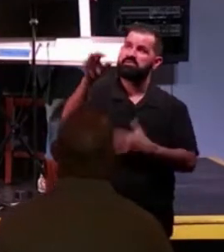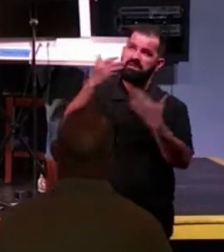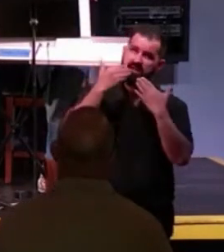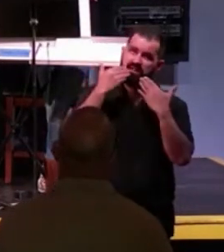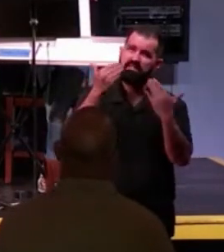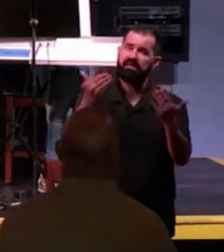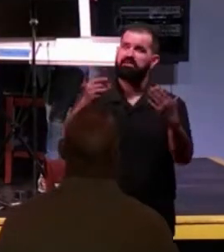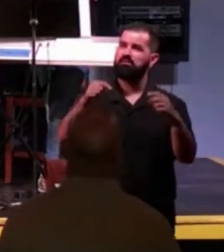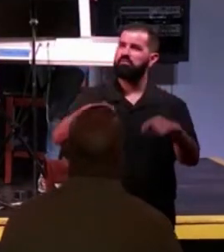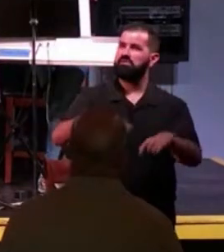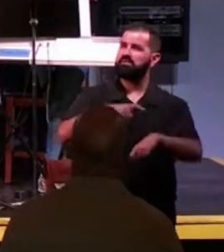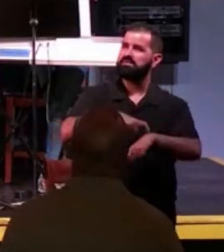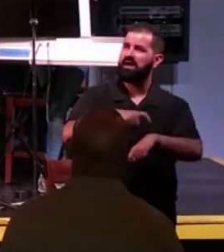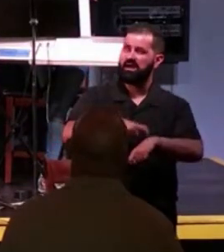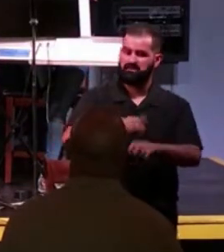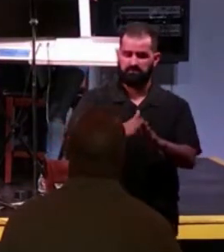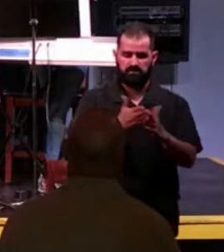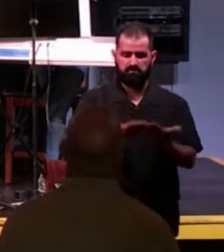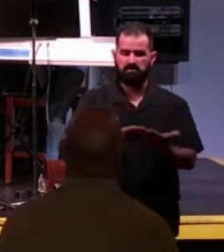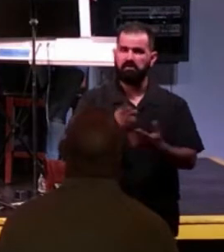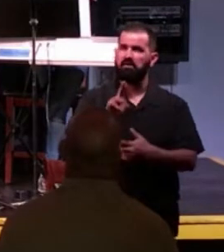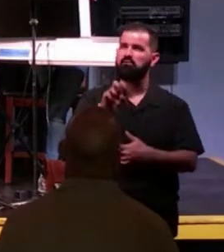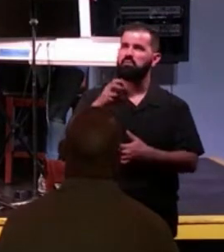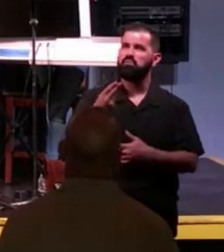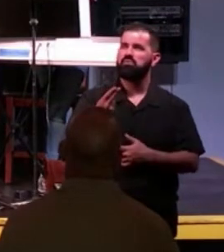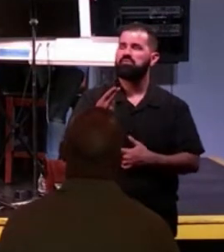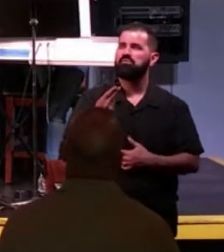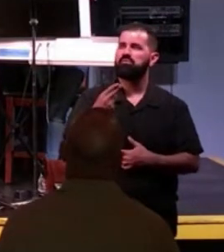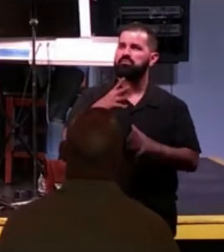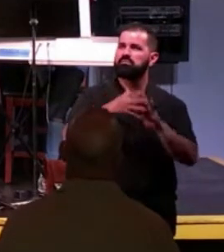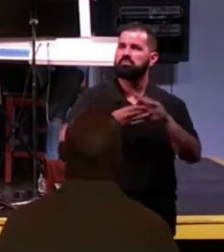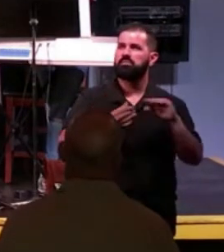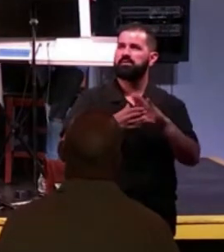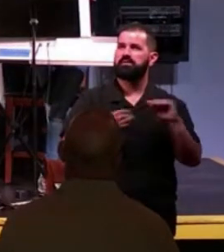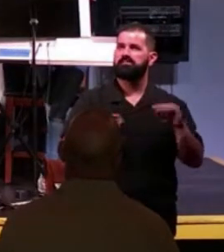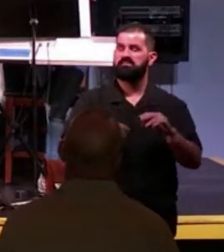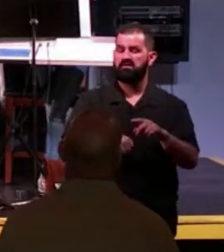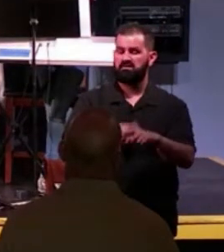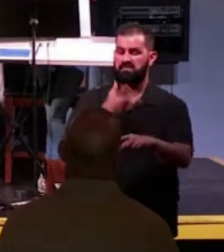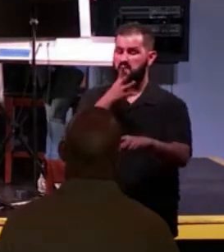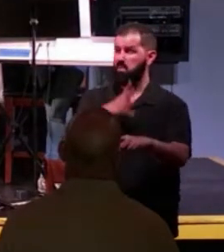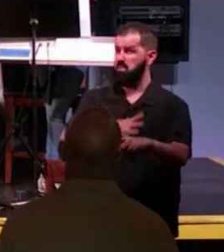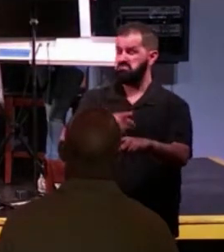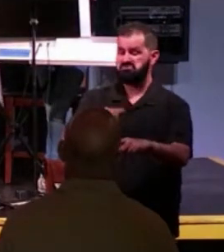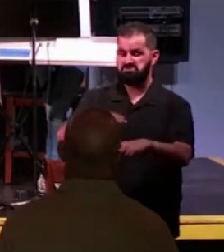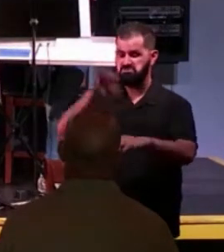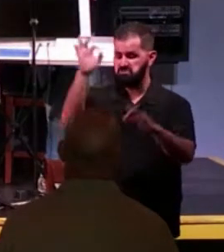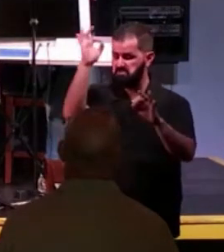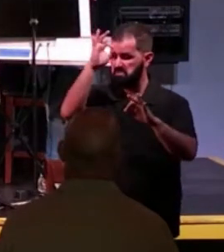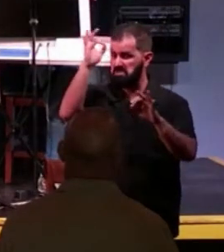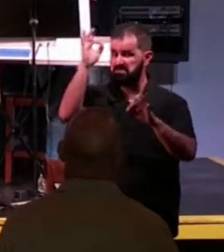for this time and for the book of Ruth, Father. Father, Naomi had no idea.